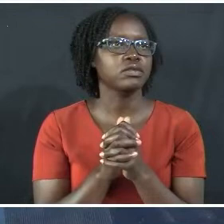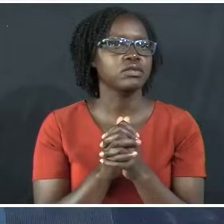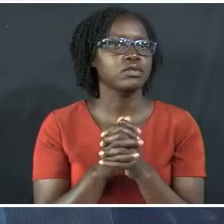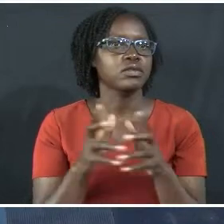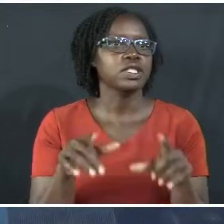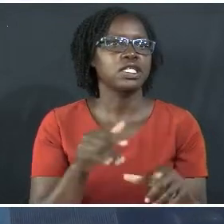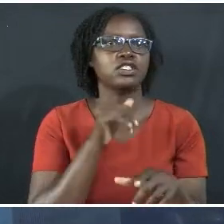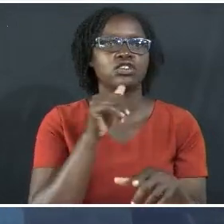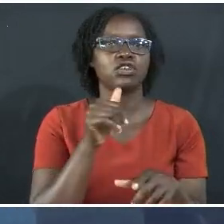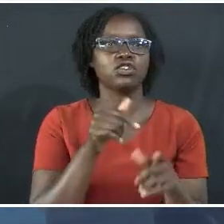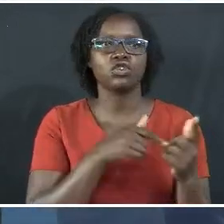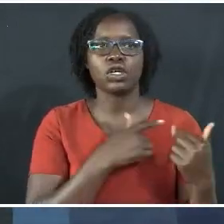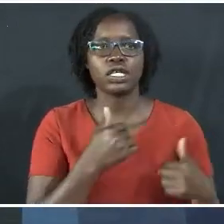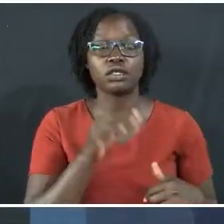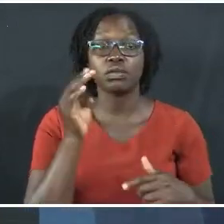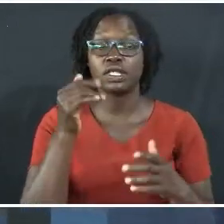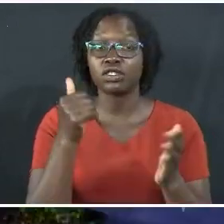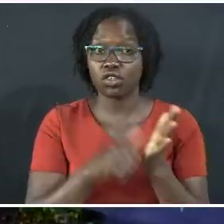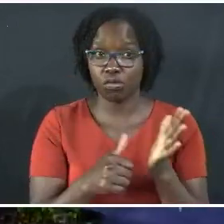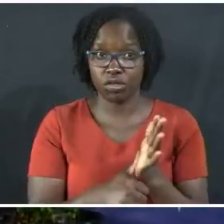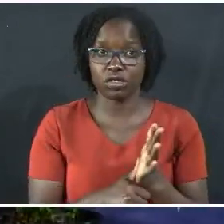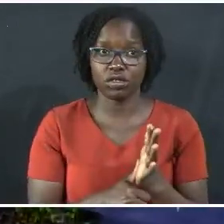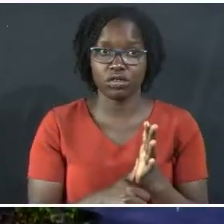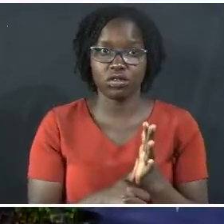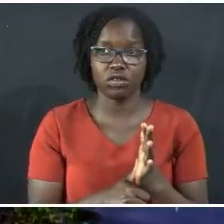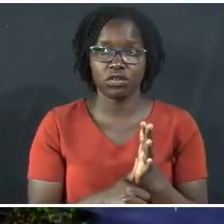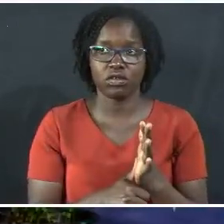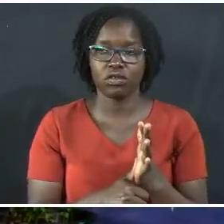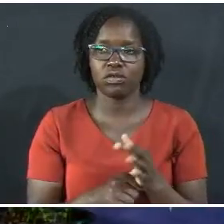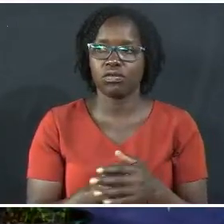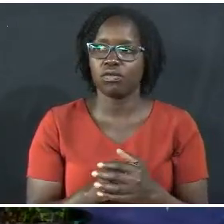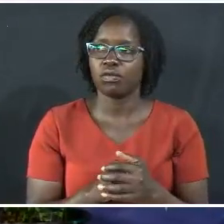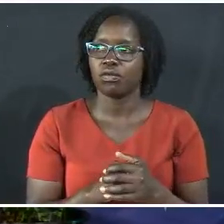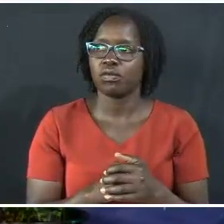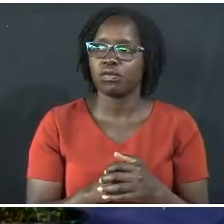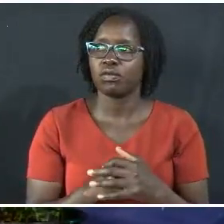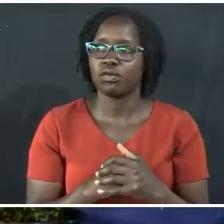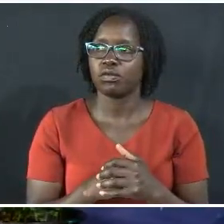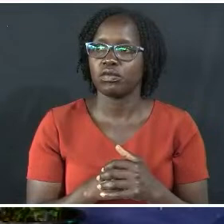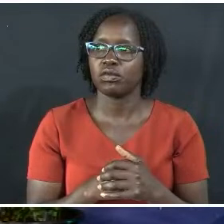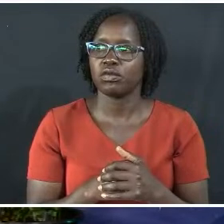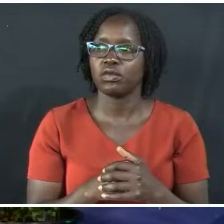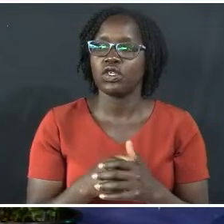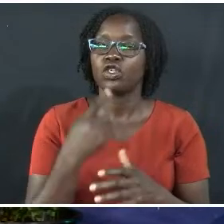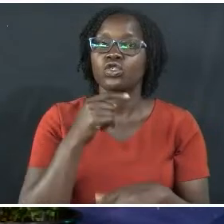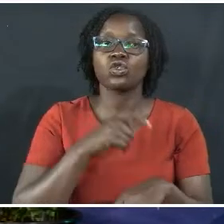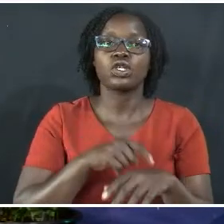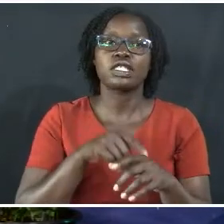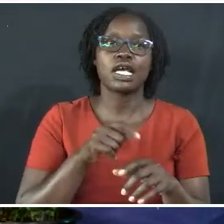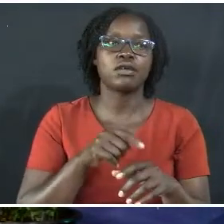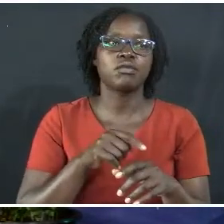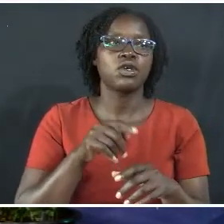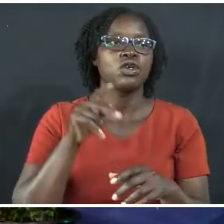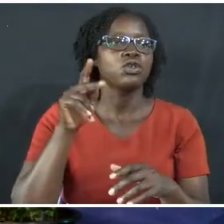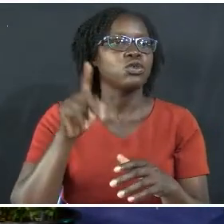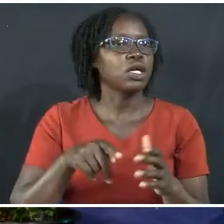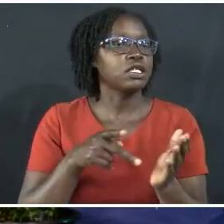Let not your heart be troubled. So when you cannot pay the